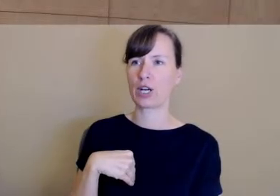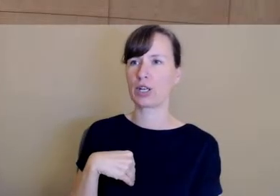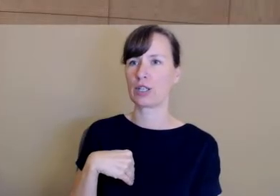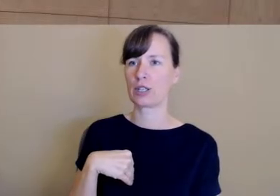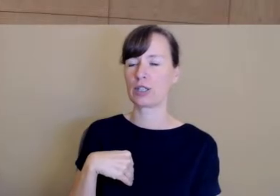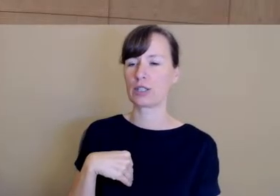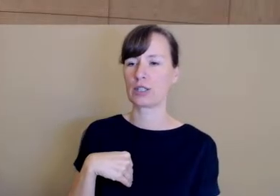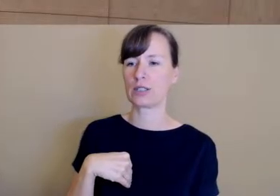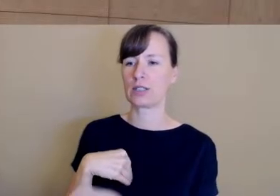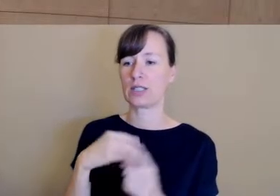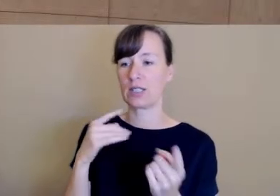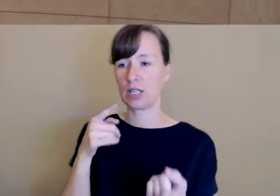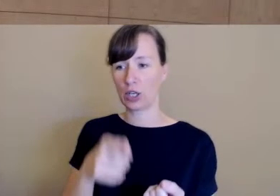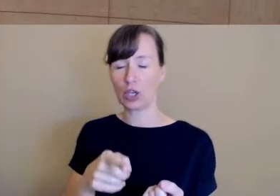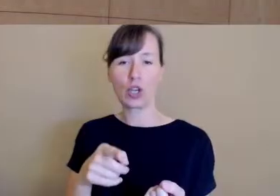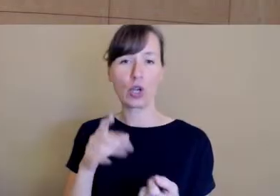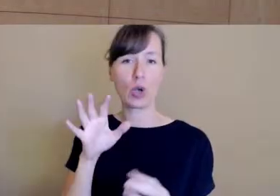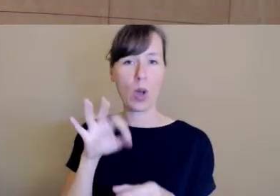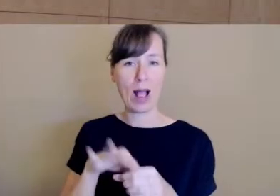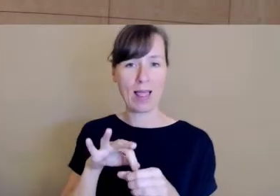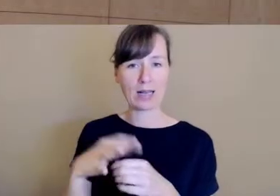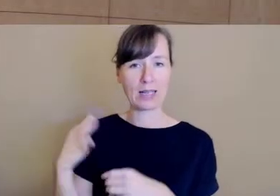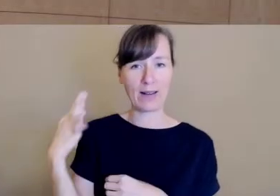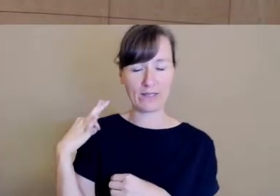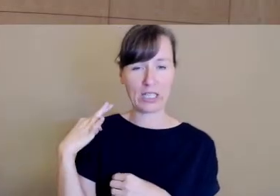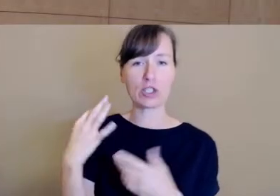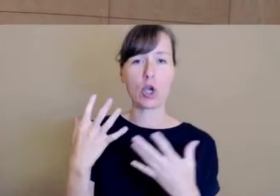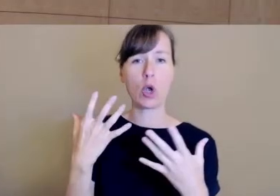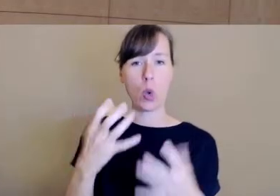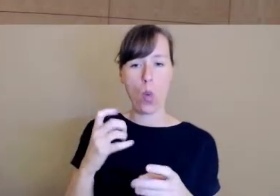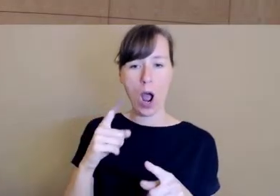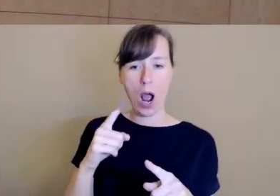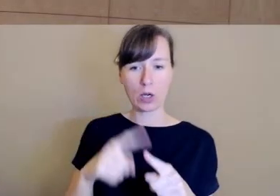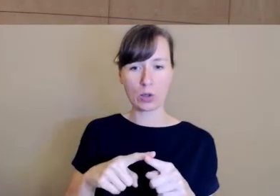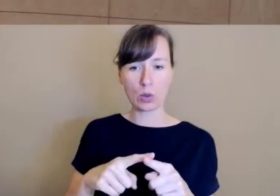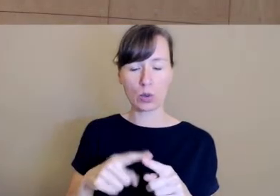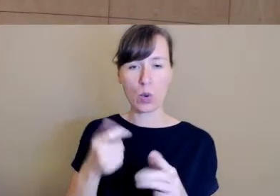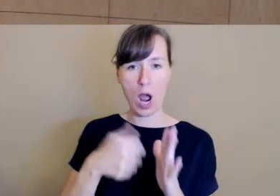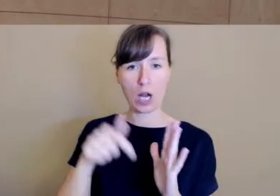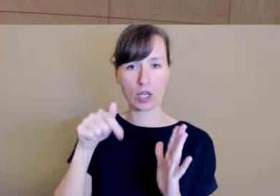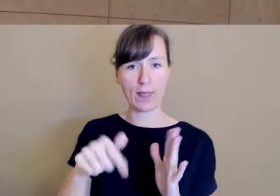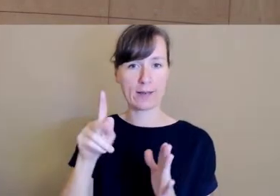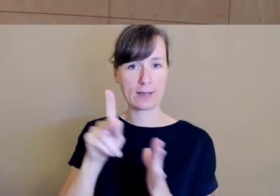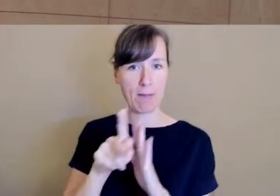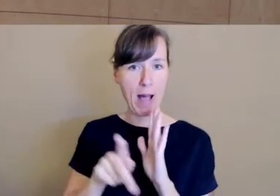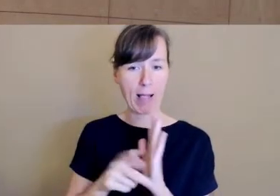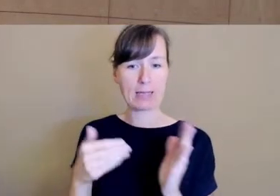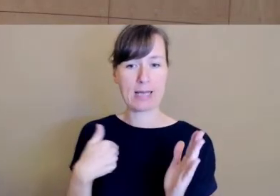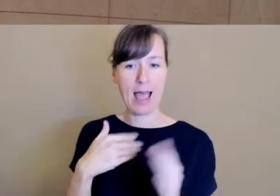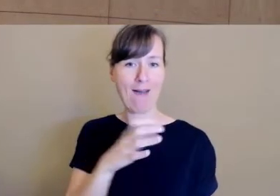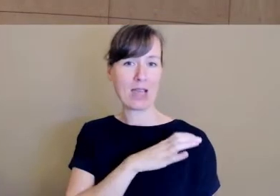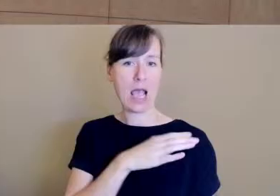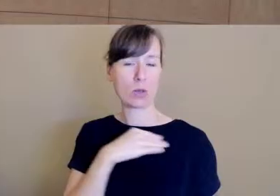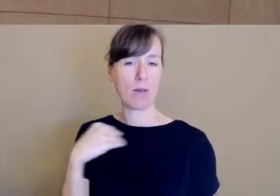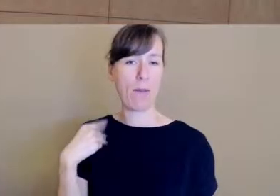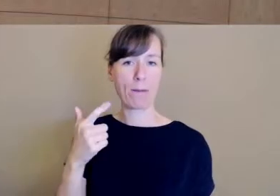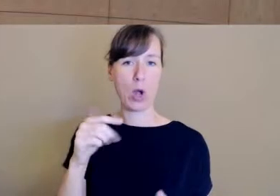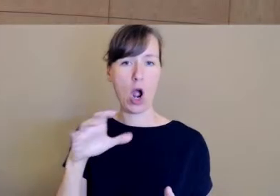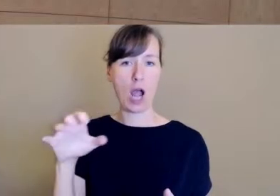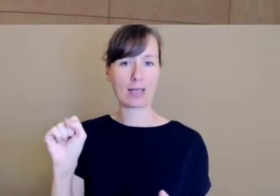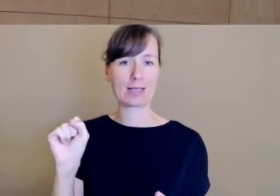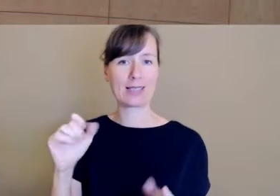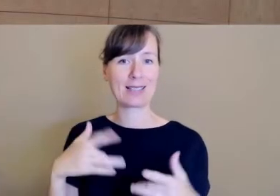if you as an elected official wanted to, under this policy, have a Councilmember Garces